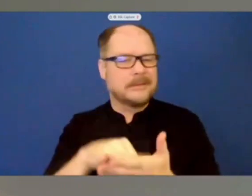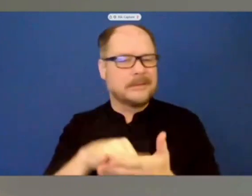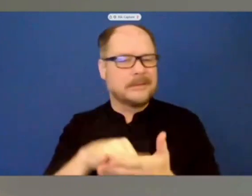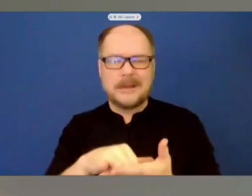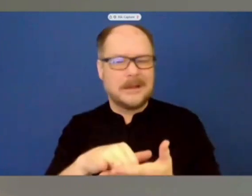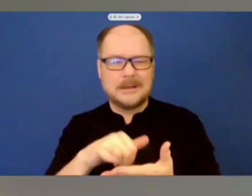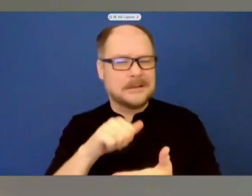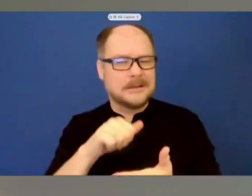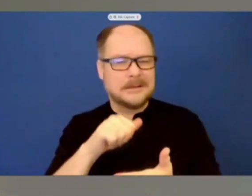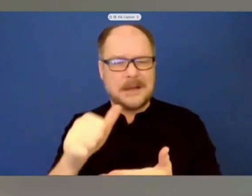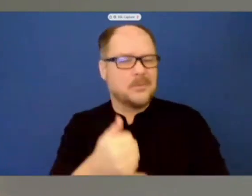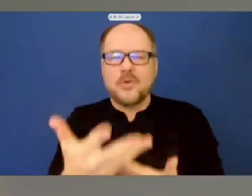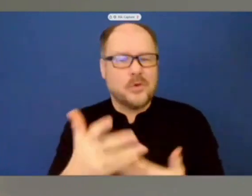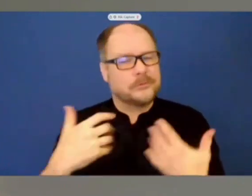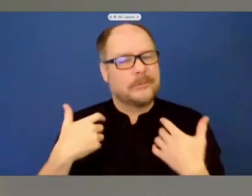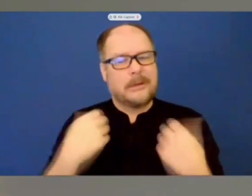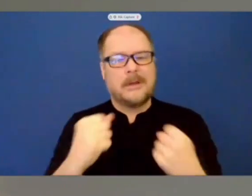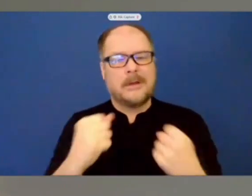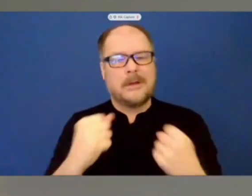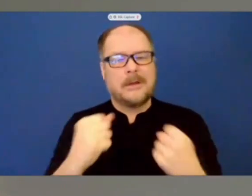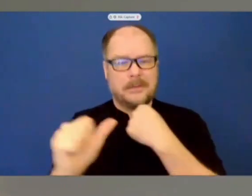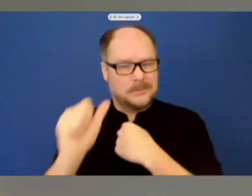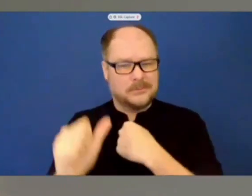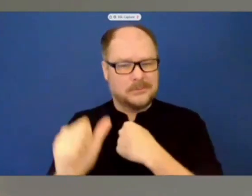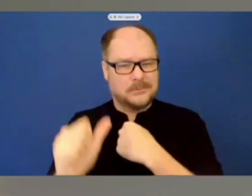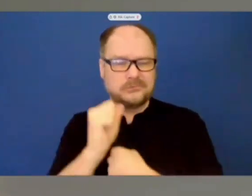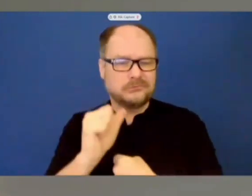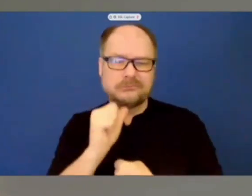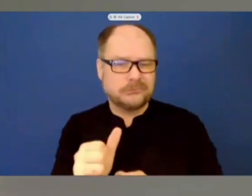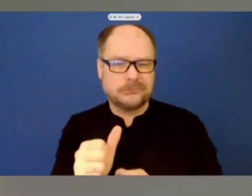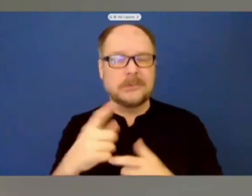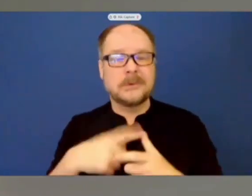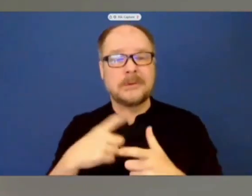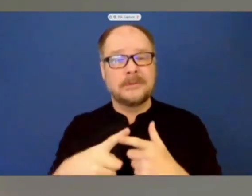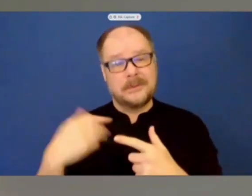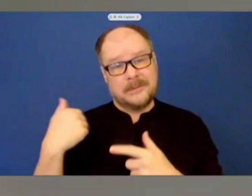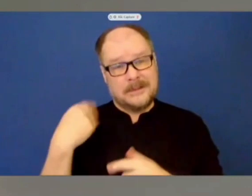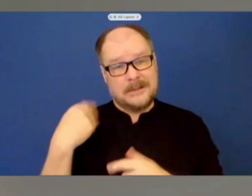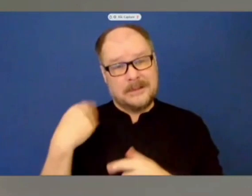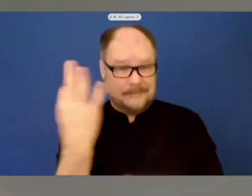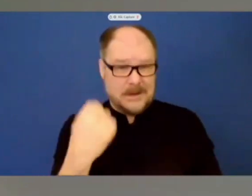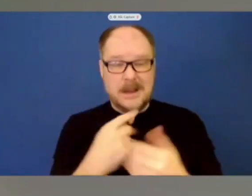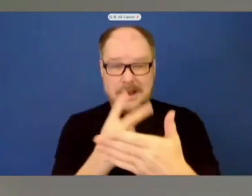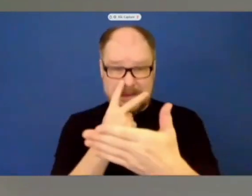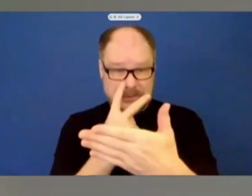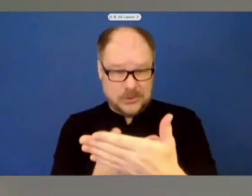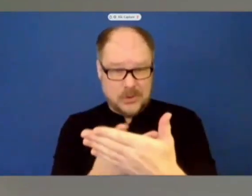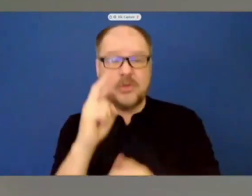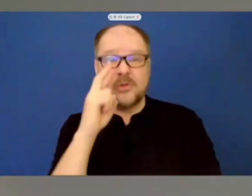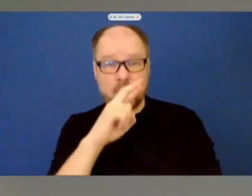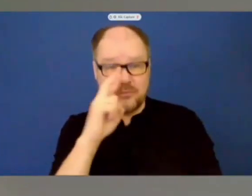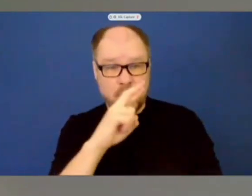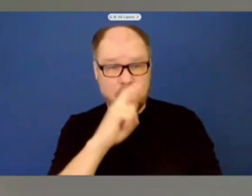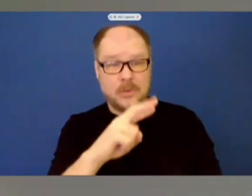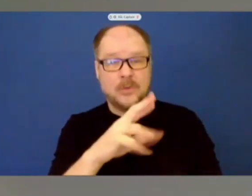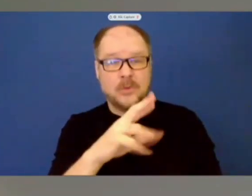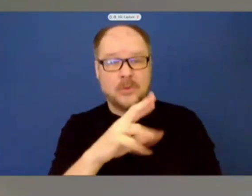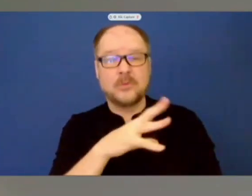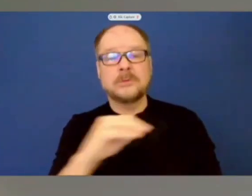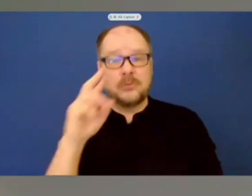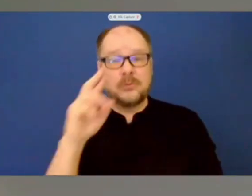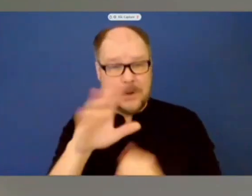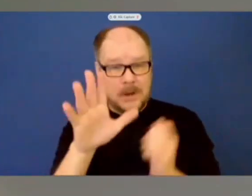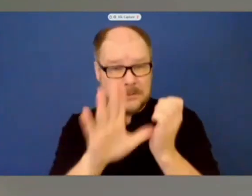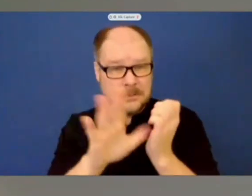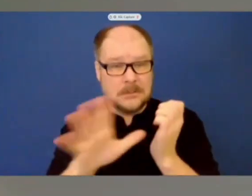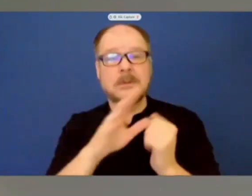hazard. On Friday, when I saw the pictures of the rodents and the feces in the burrow holes, and my staff were able